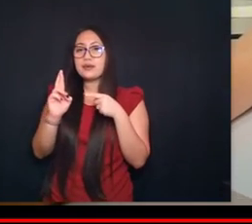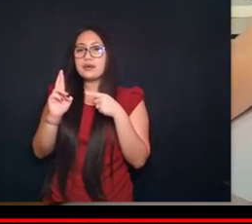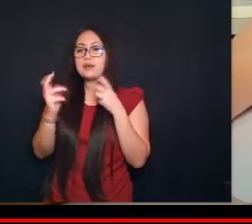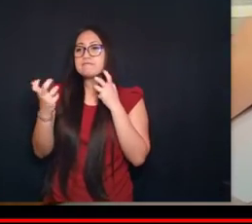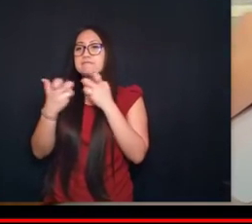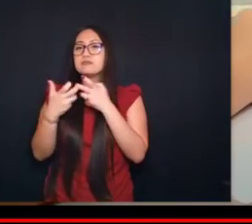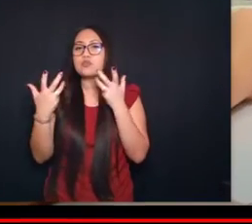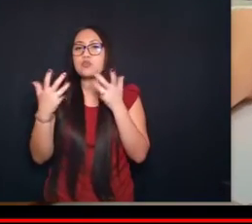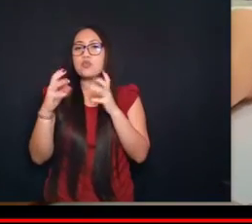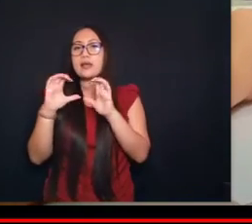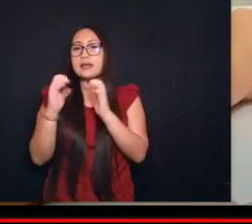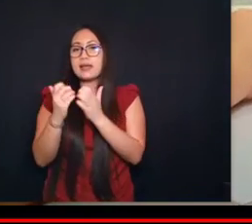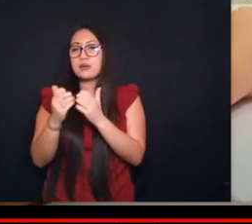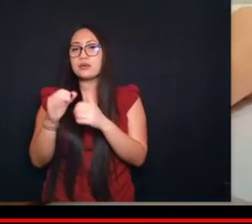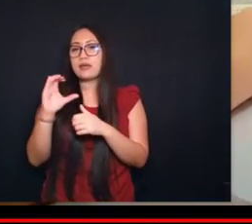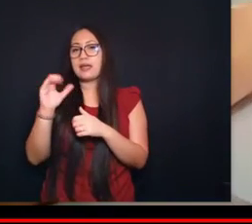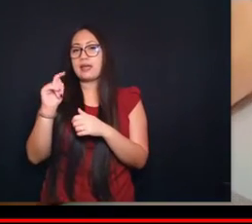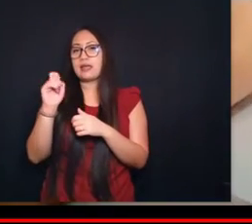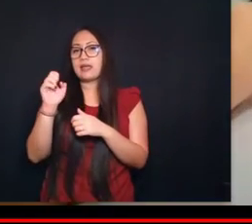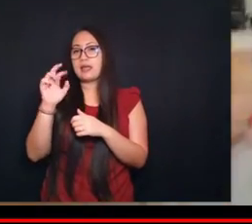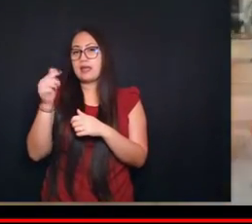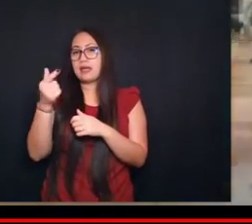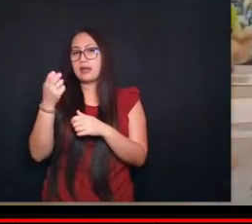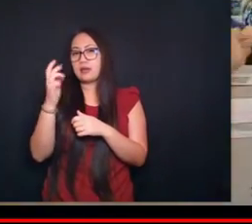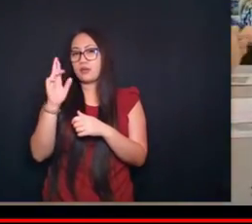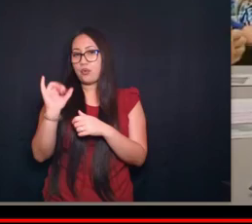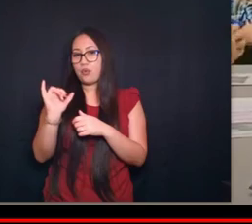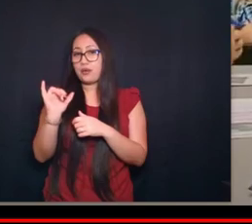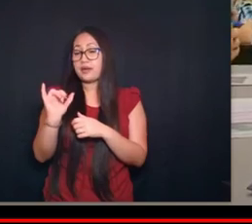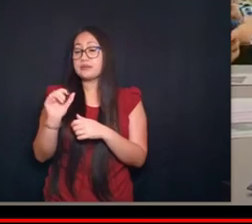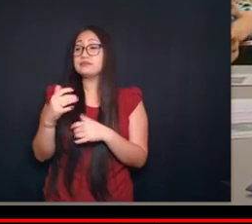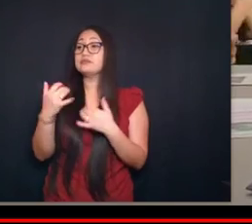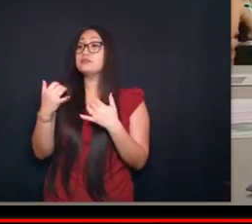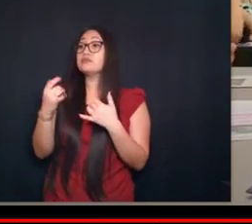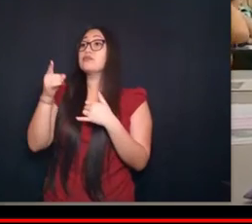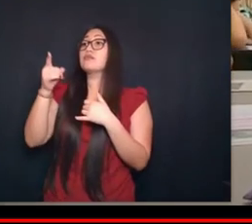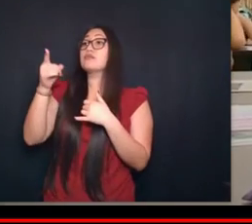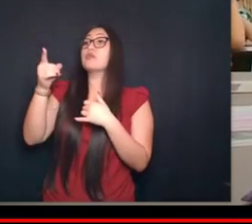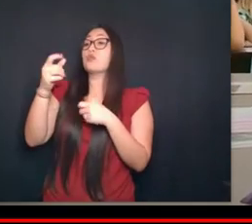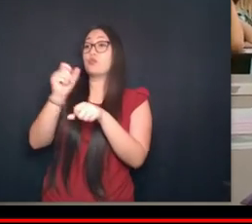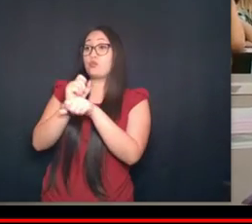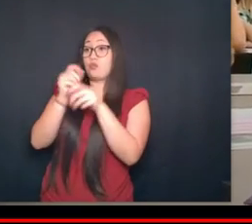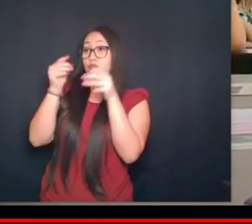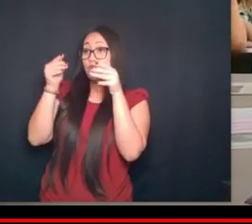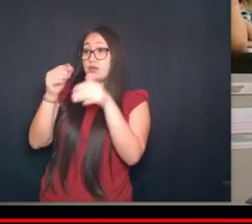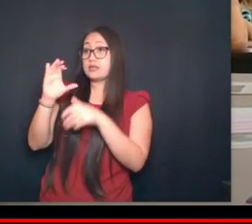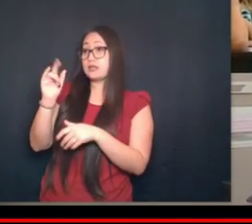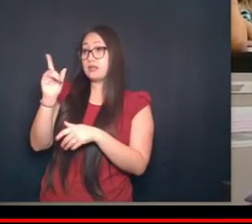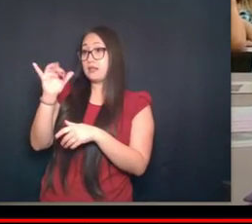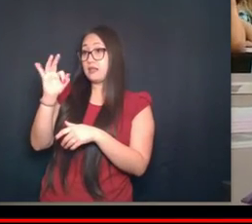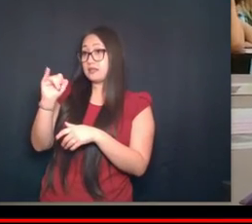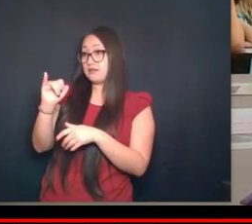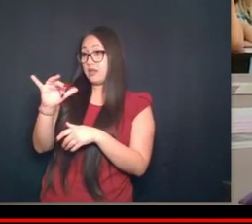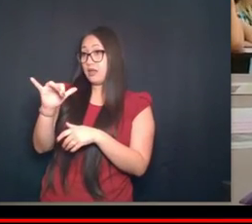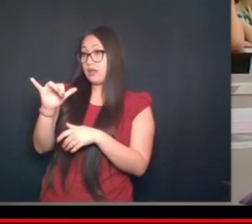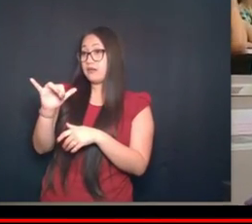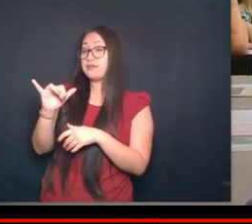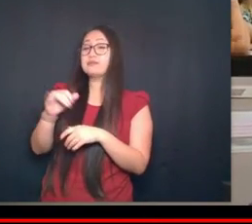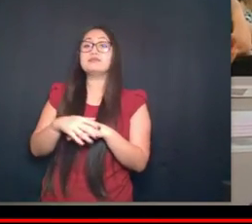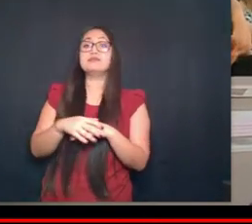Or we need to work on classify over here? Okay, so we put it into categories. I want you to take the word classify and think of a